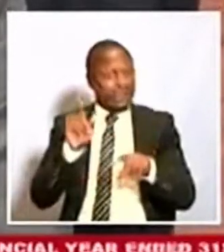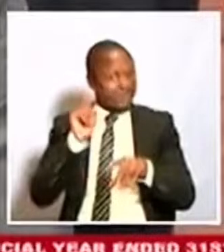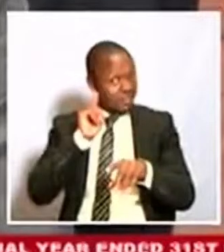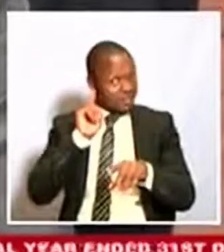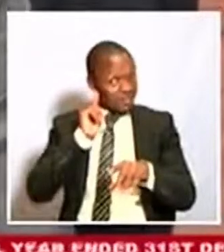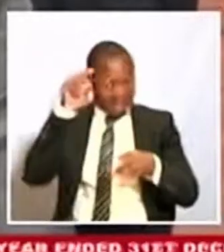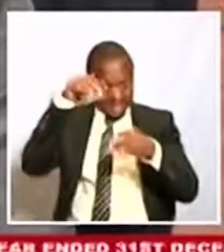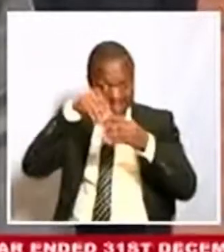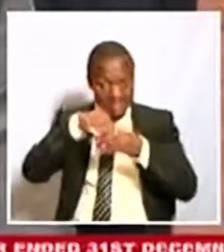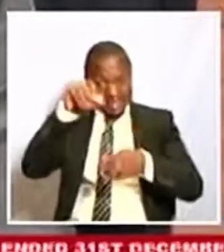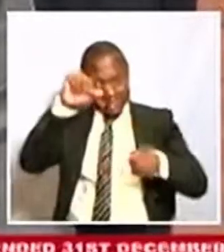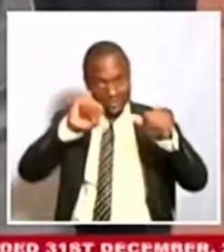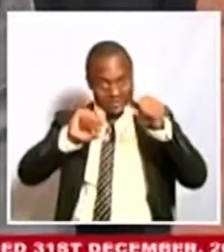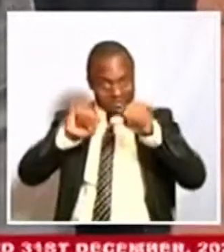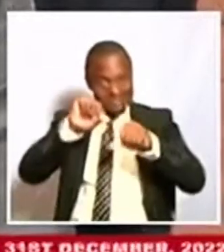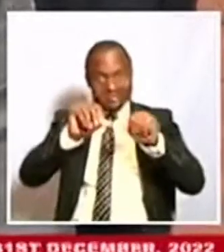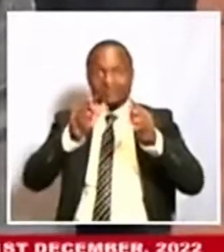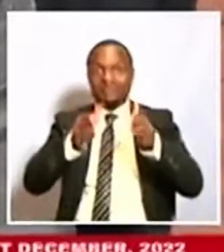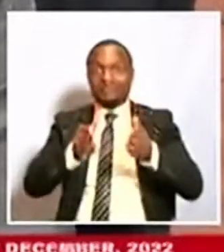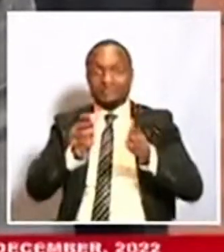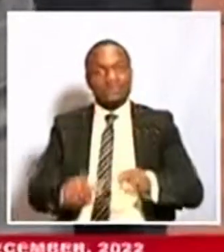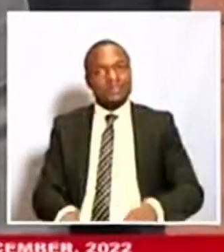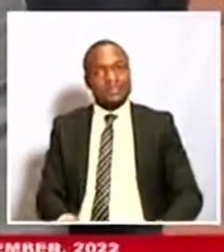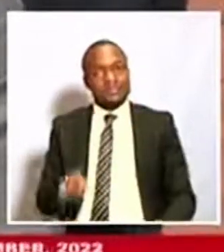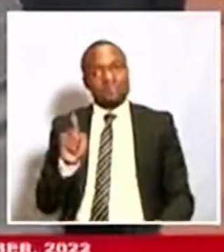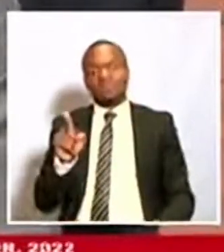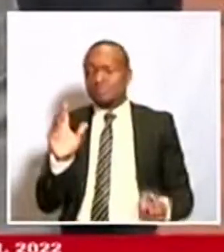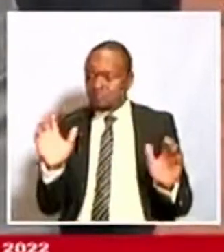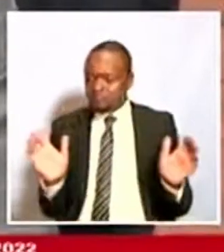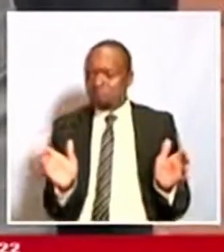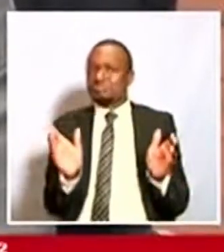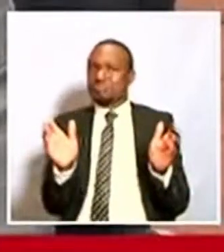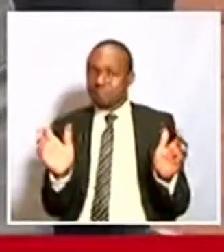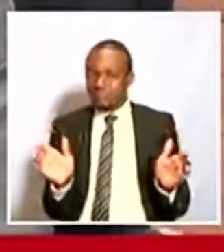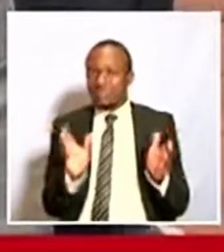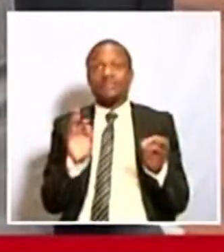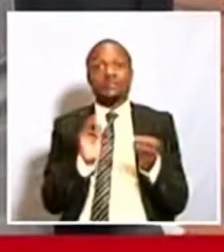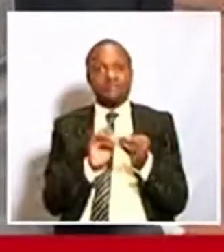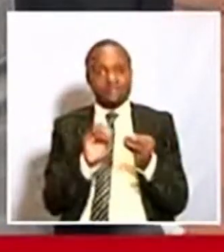internal auditor, I'm very encouraged that